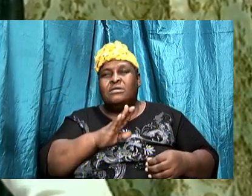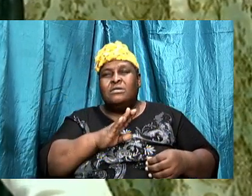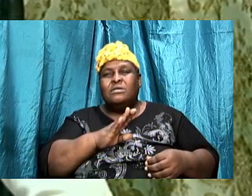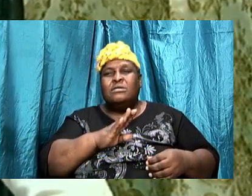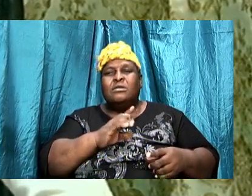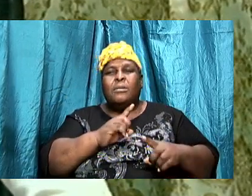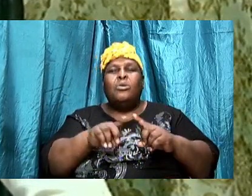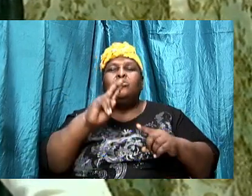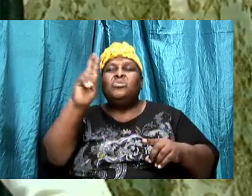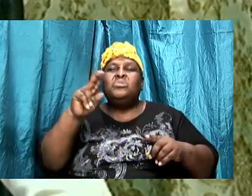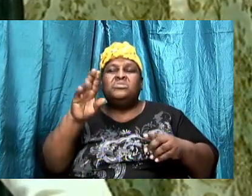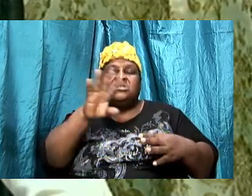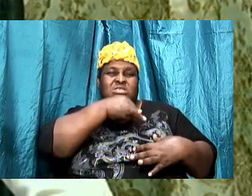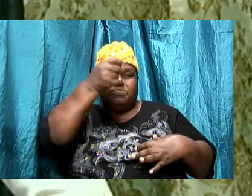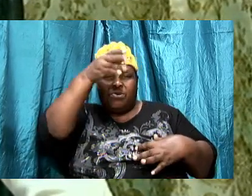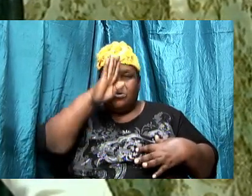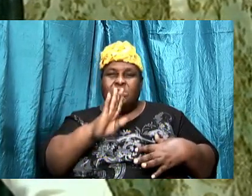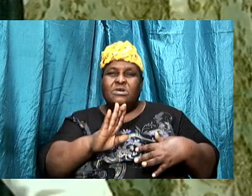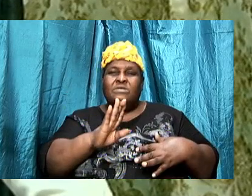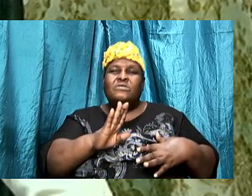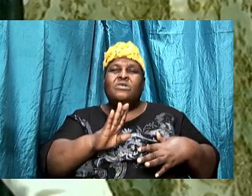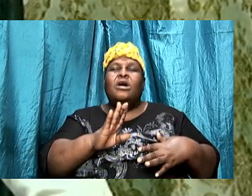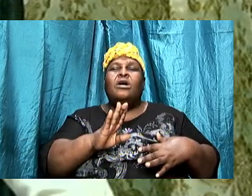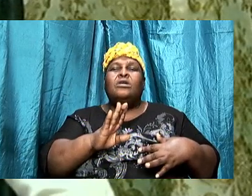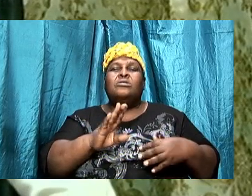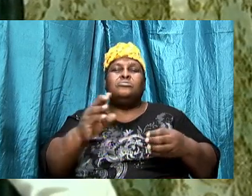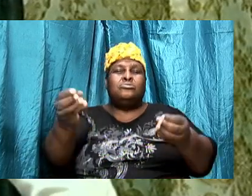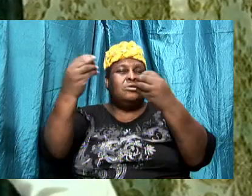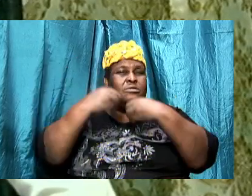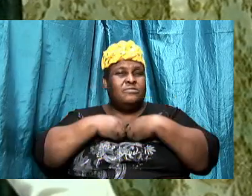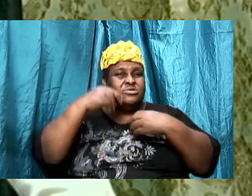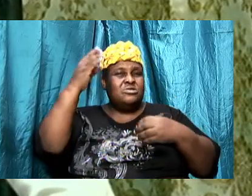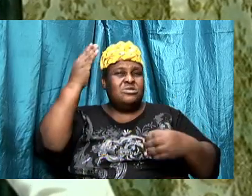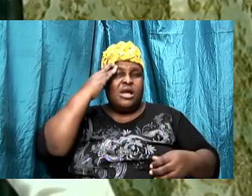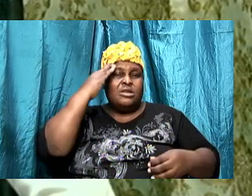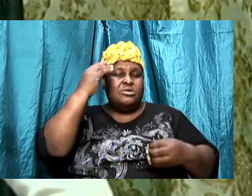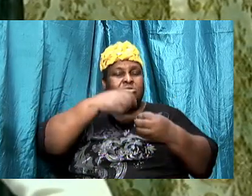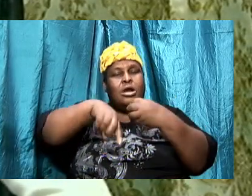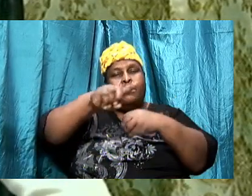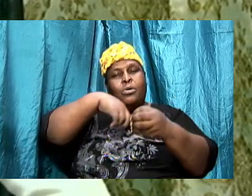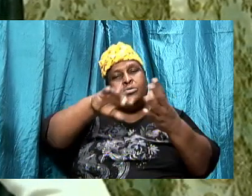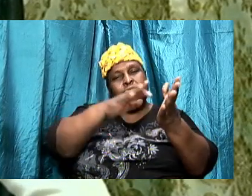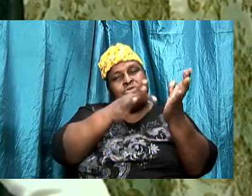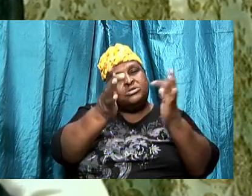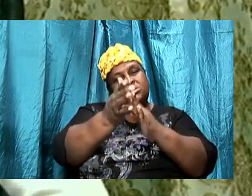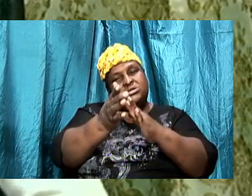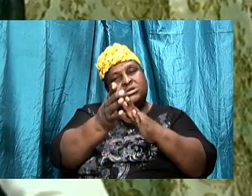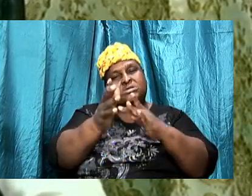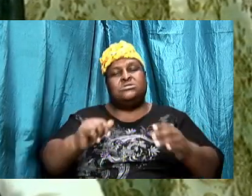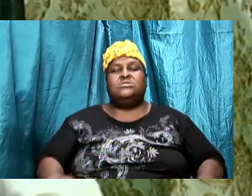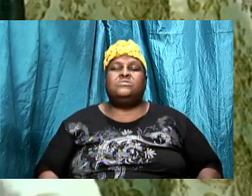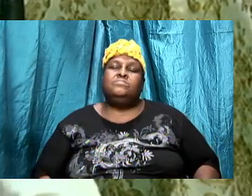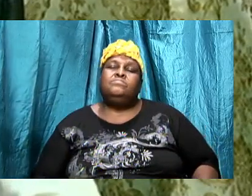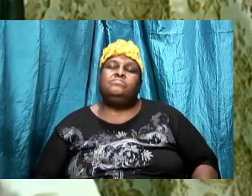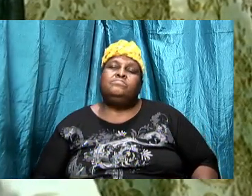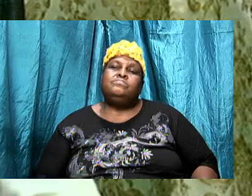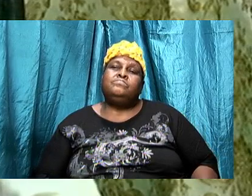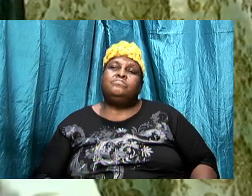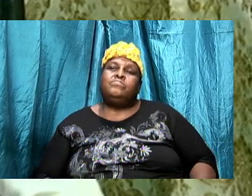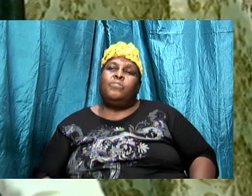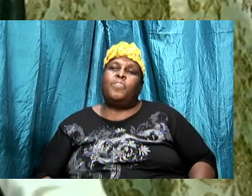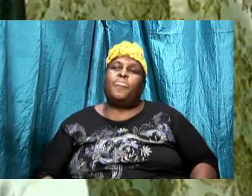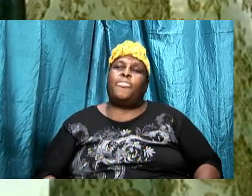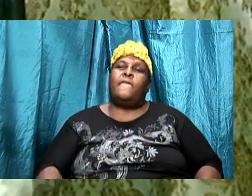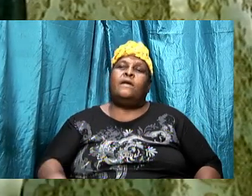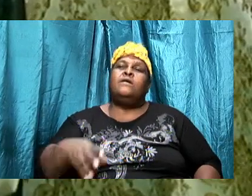us knowledge about Christ. So in chapter 2, Paul was saying that, you know, he does